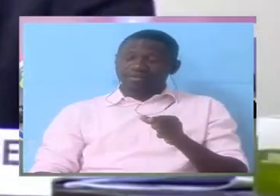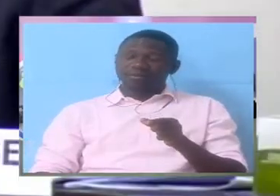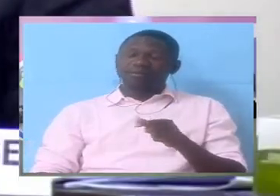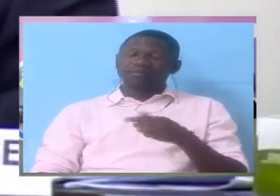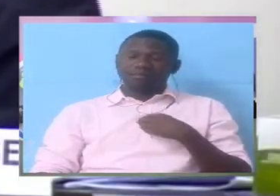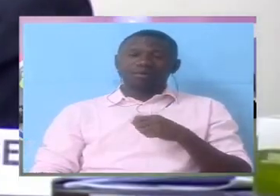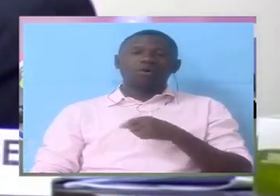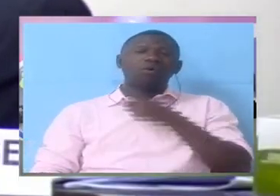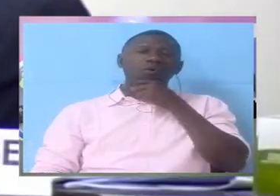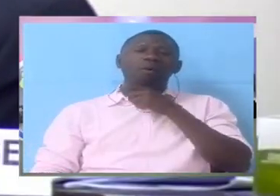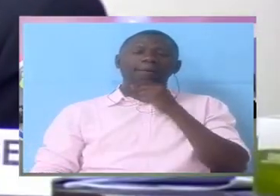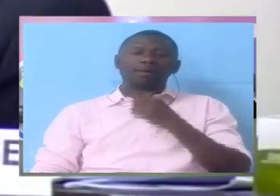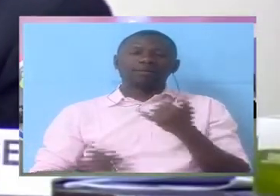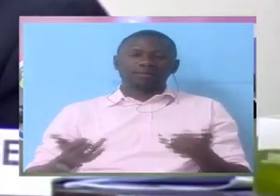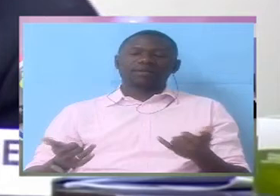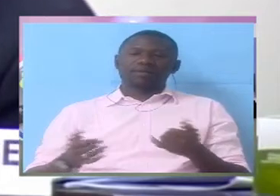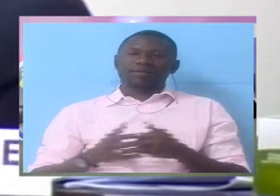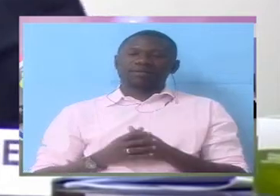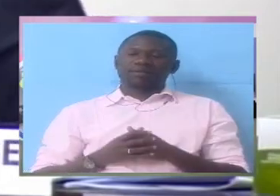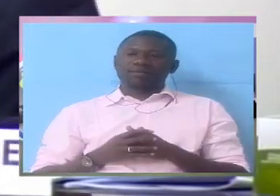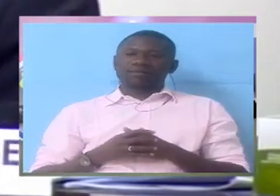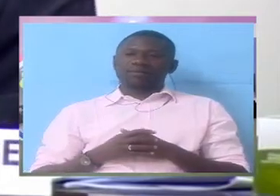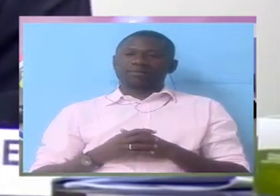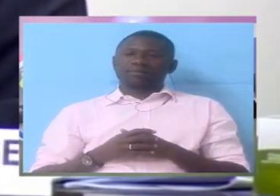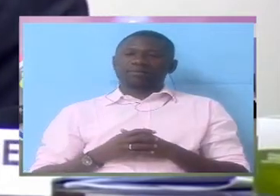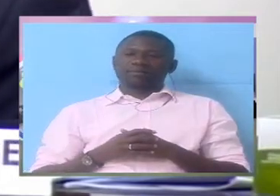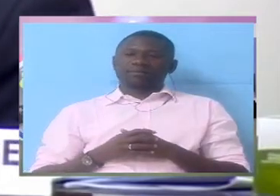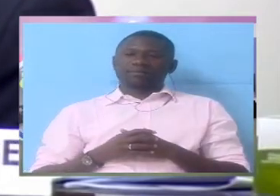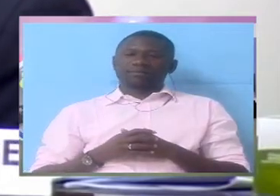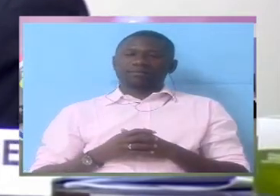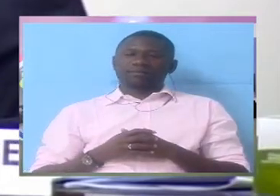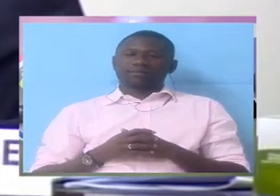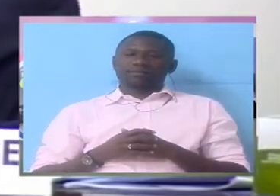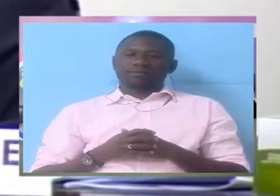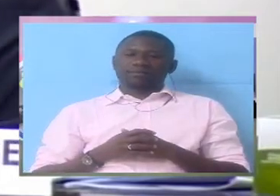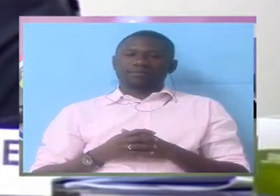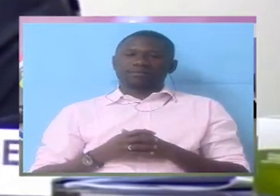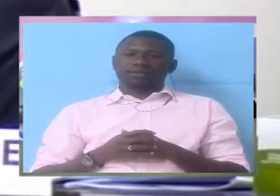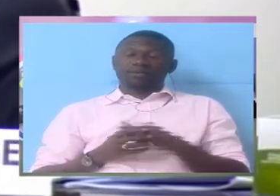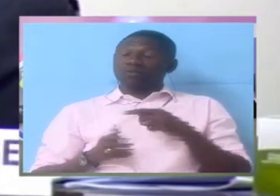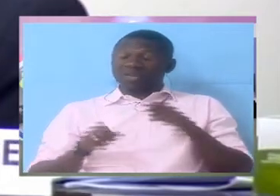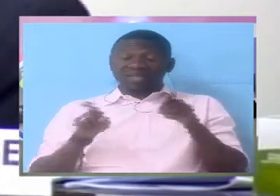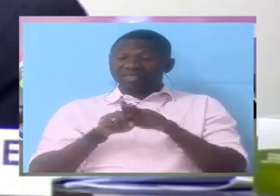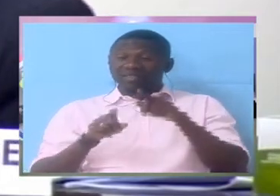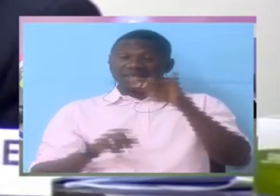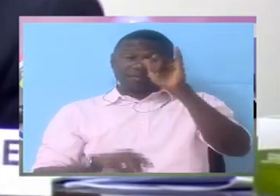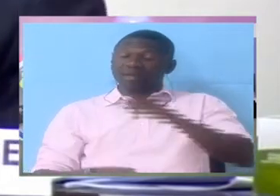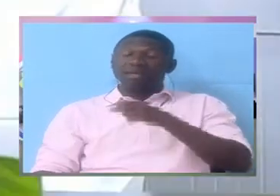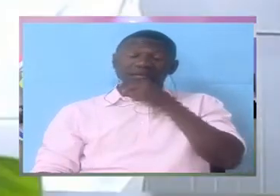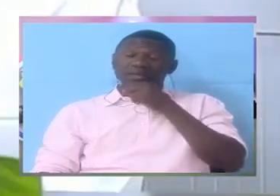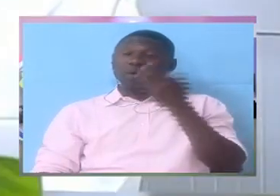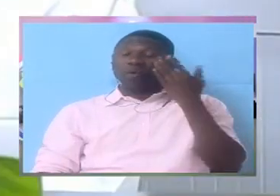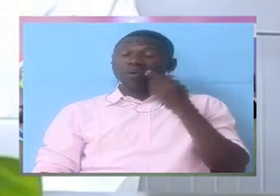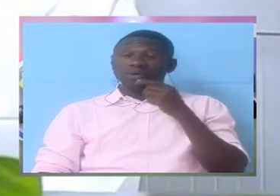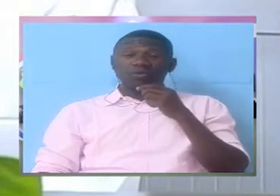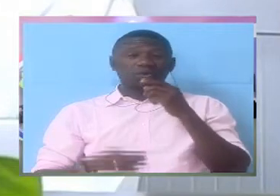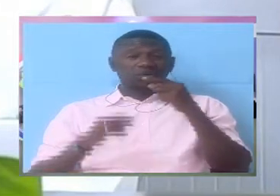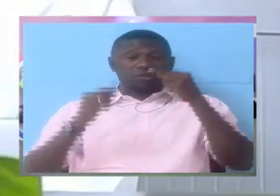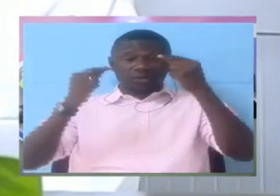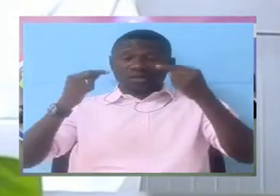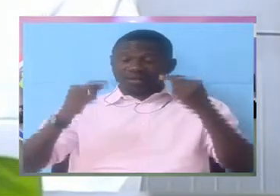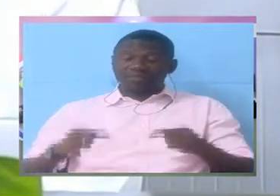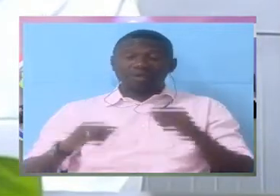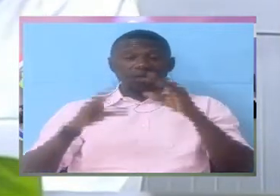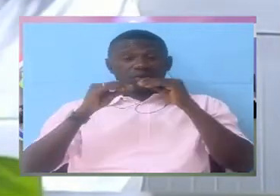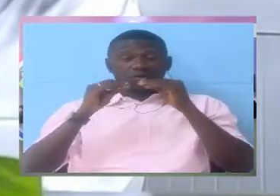Well, you were the same age when you testified 25 minutes ago. Biriya sede aro ke minute mu